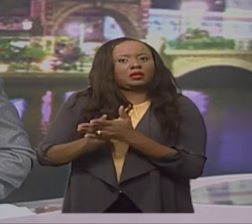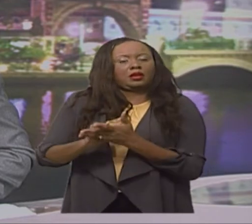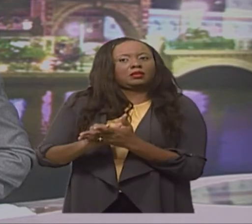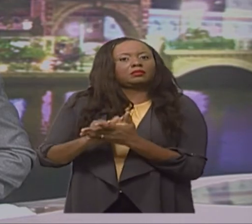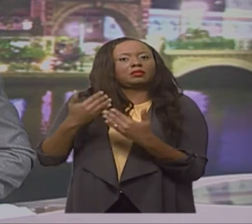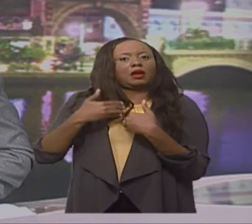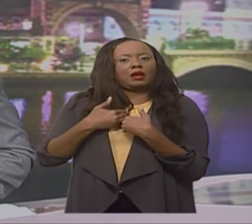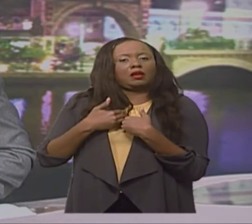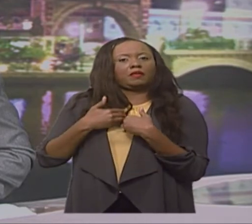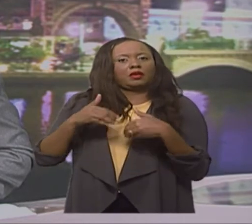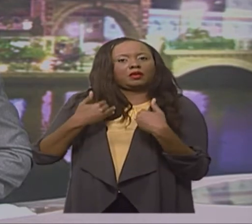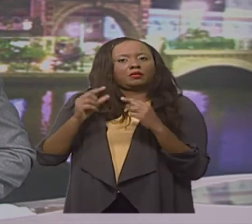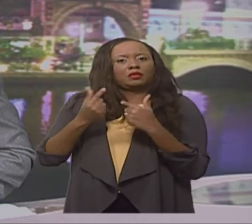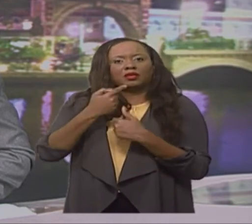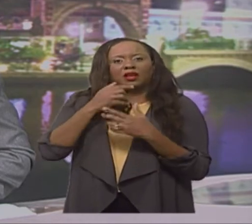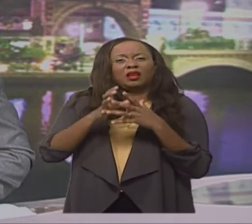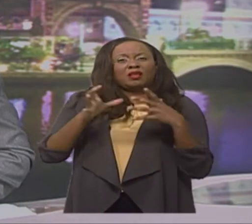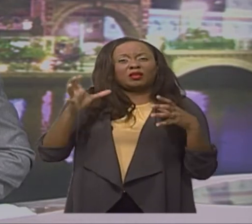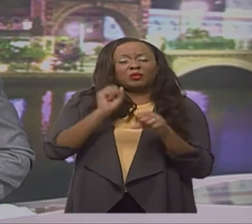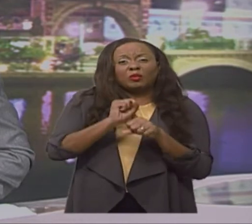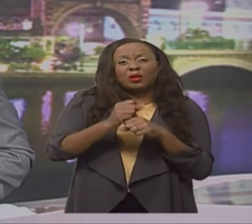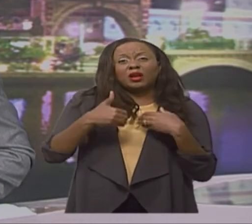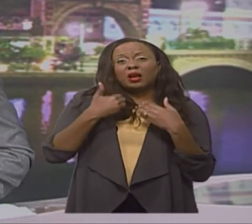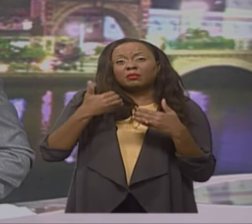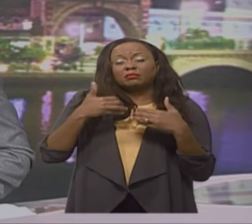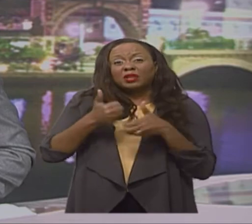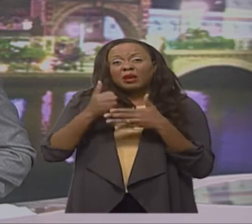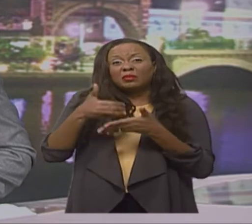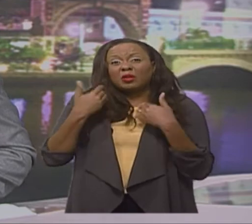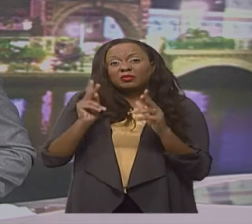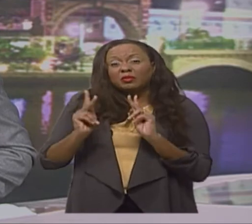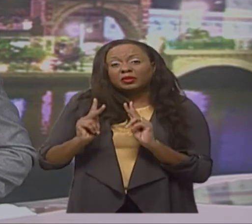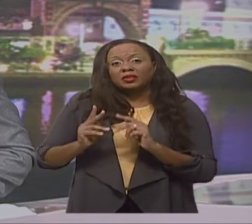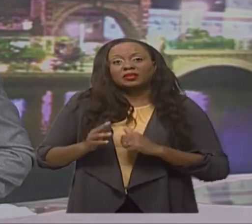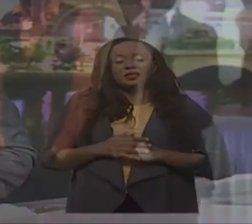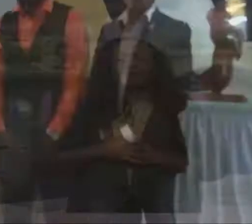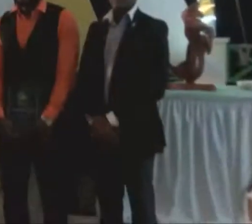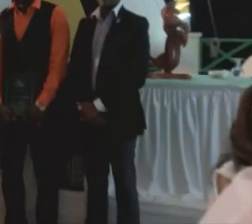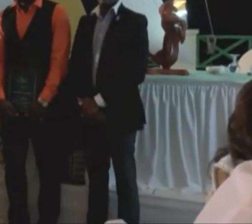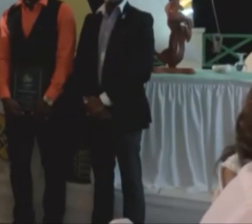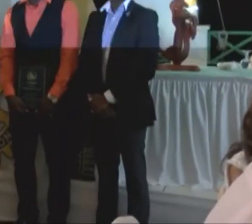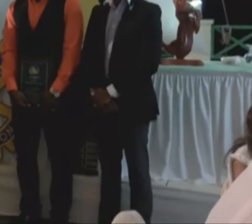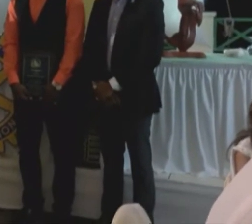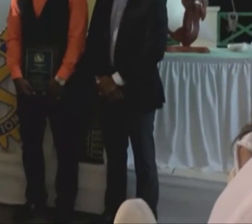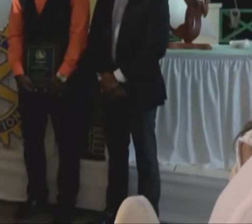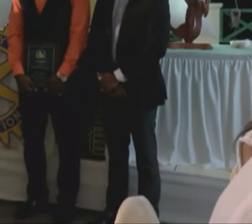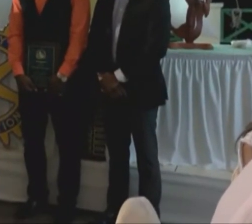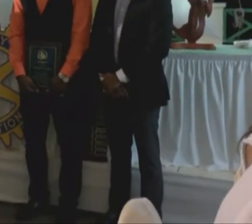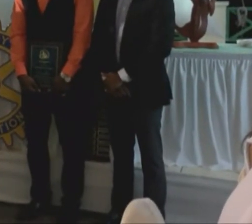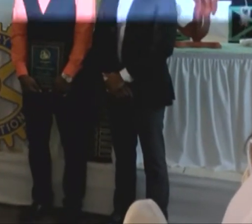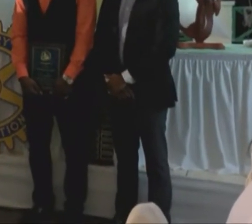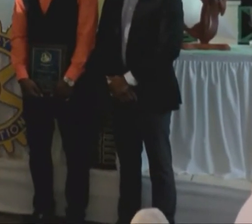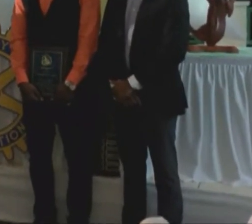Lane, is warning Barbadians that a lot of work has to be done sooner rather than later. He made the comments during the Rotary Club Barbados West Vocational